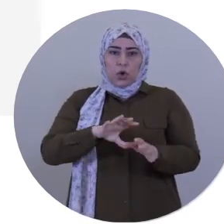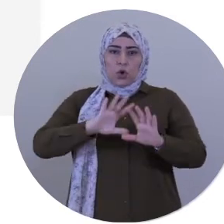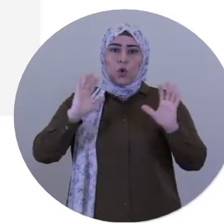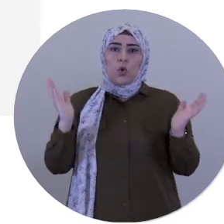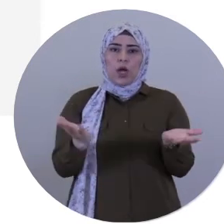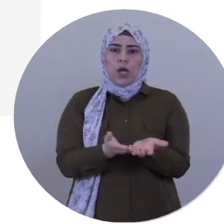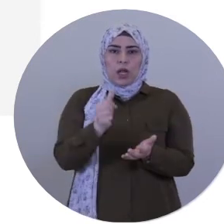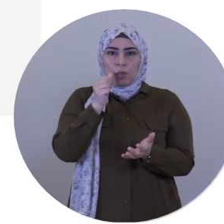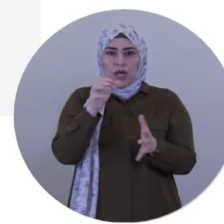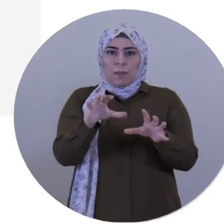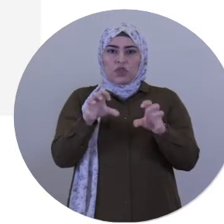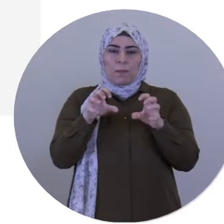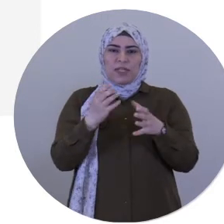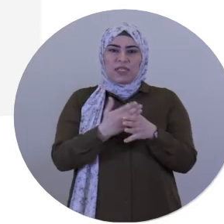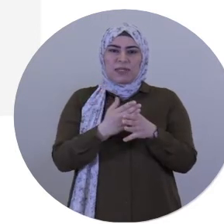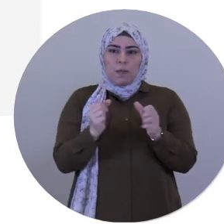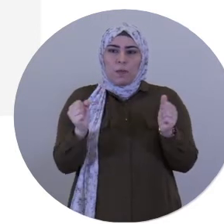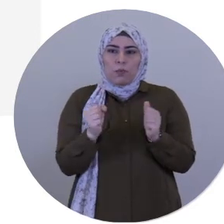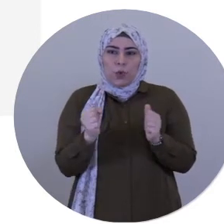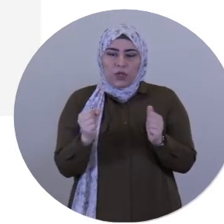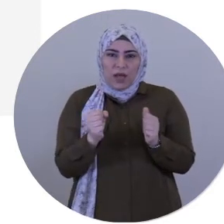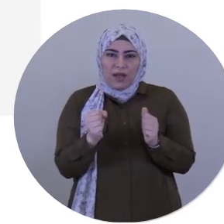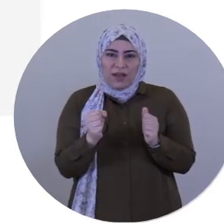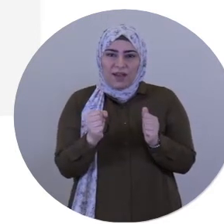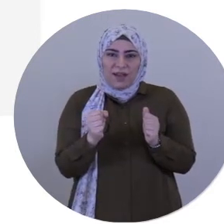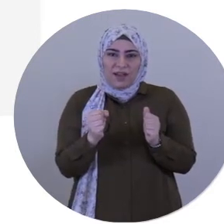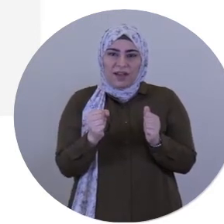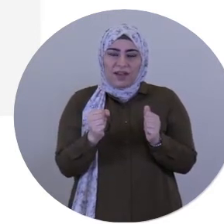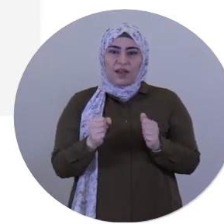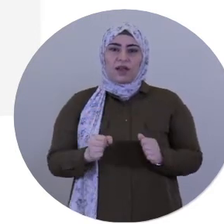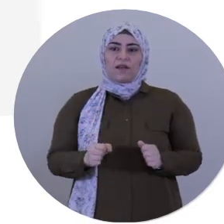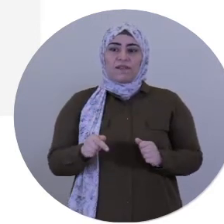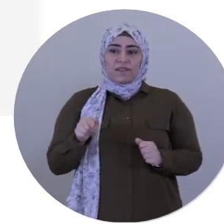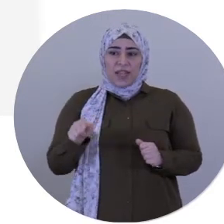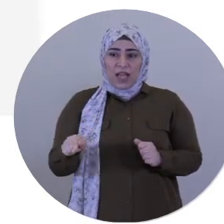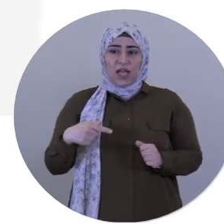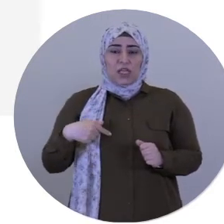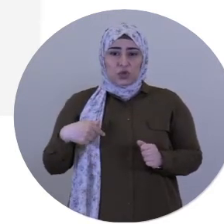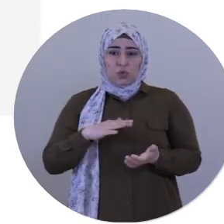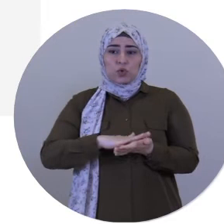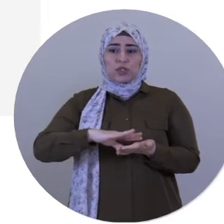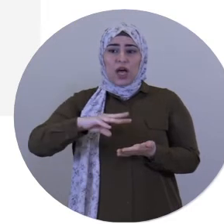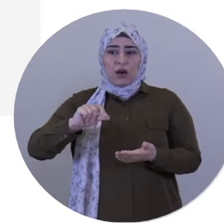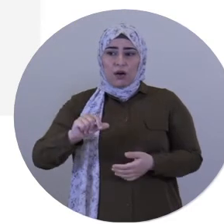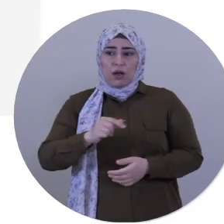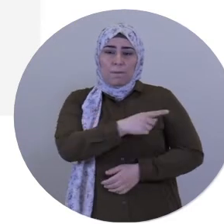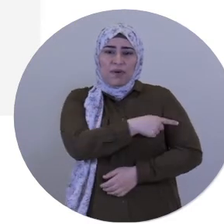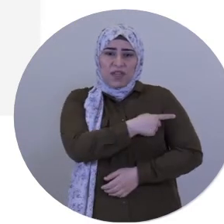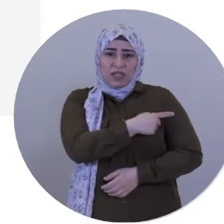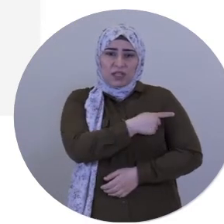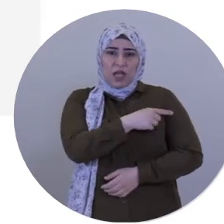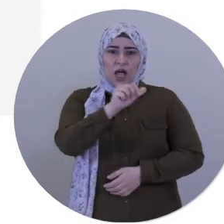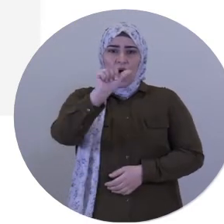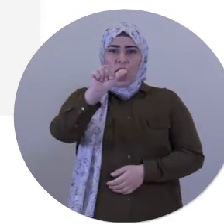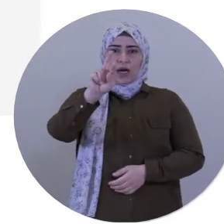too. Only it would make this a cold desert. Many people do not know that much of the Arctic is